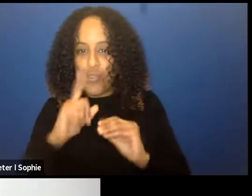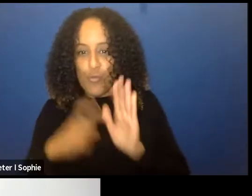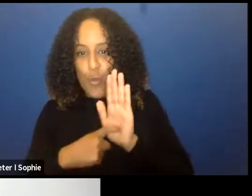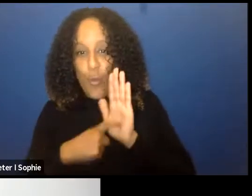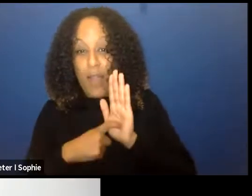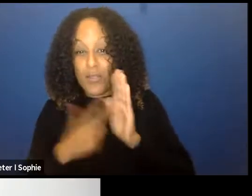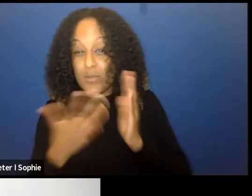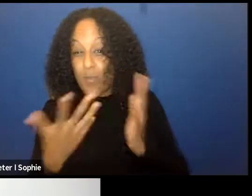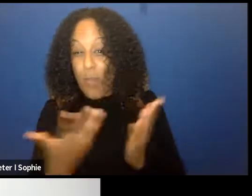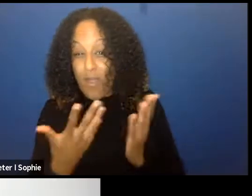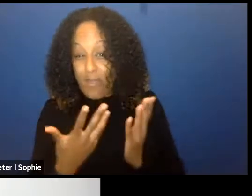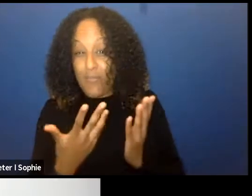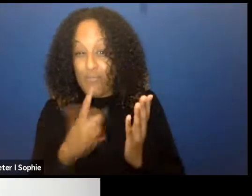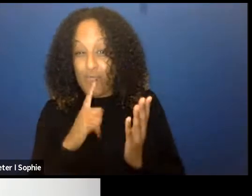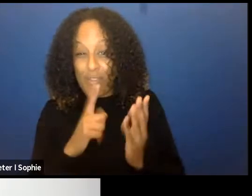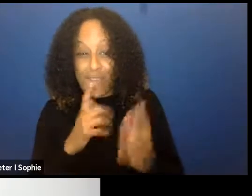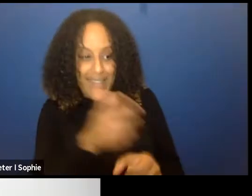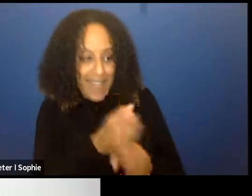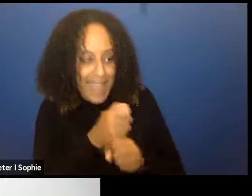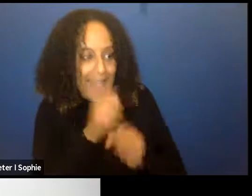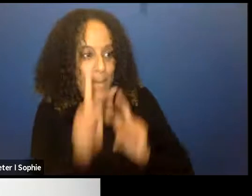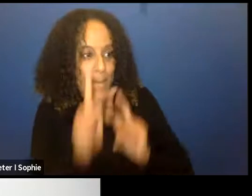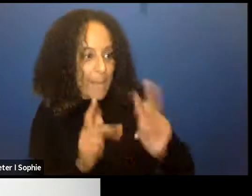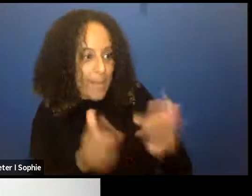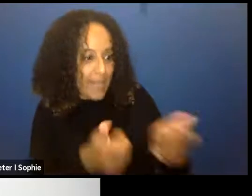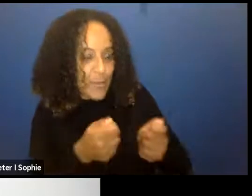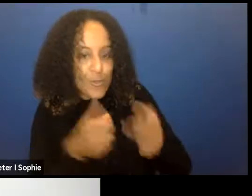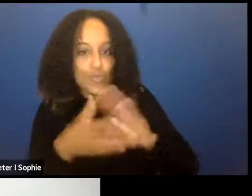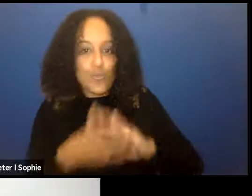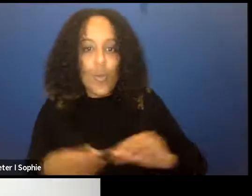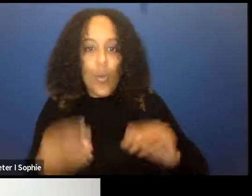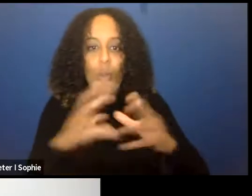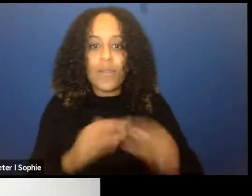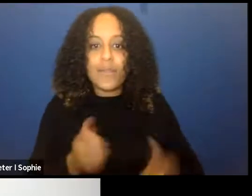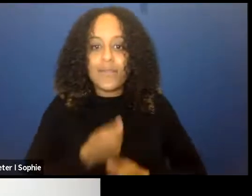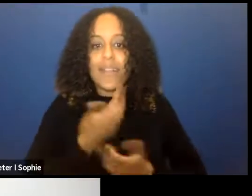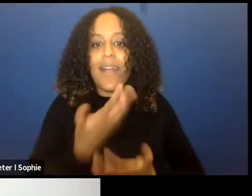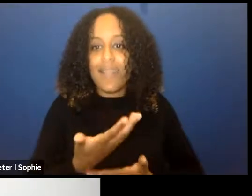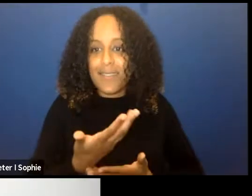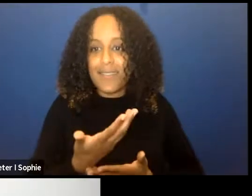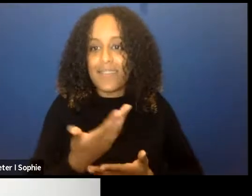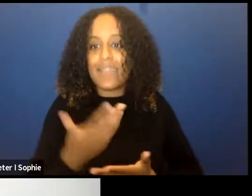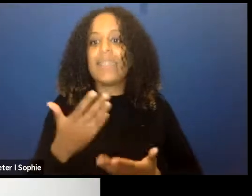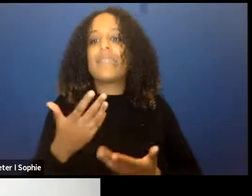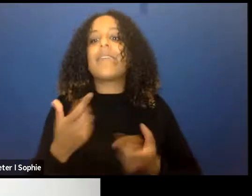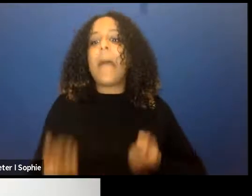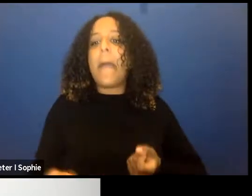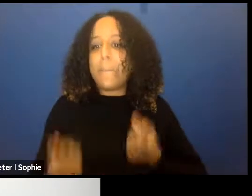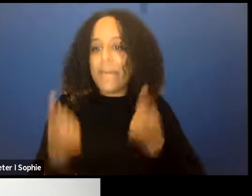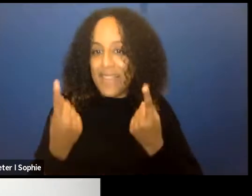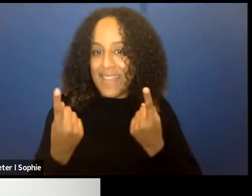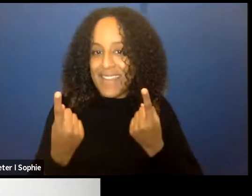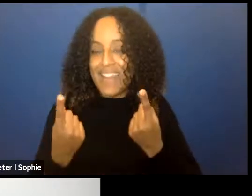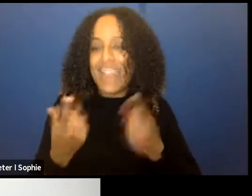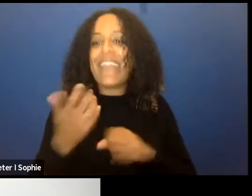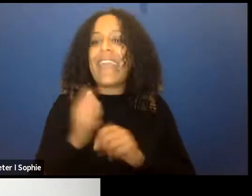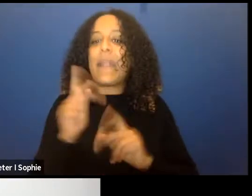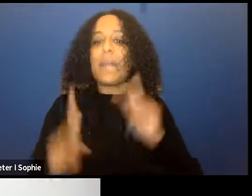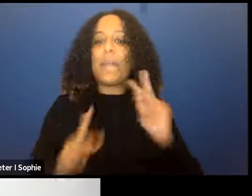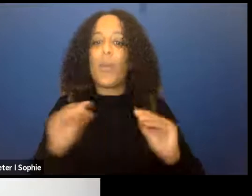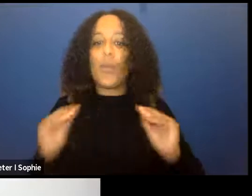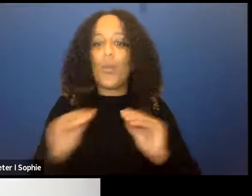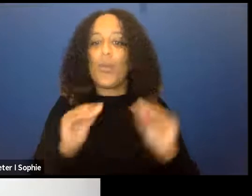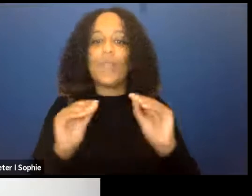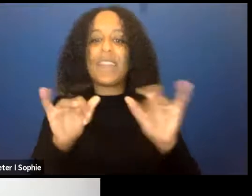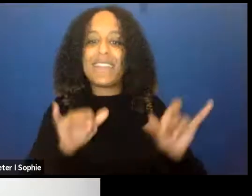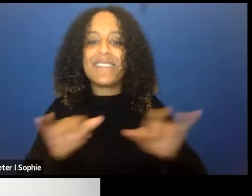getting people, again, that storytelling, having this sense of empathy, and getting people kind of moving in the